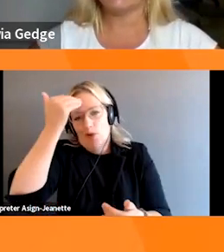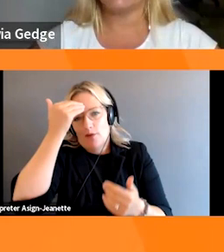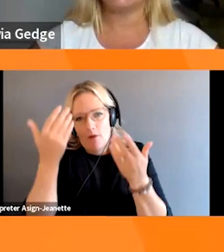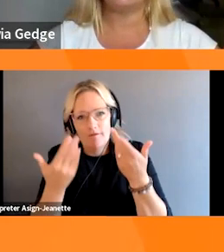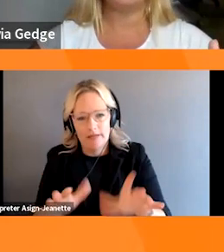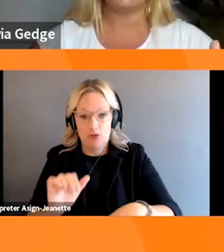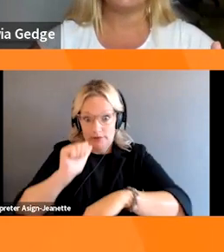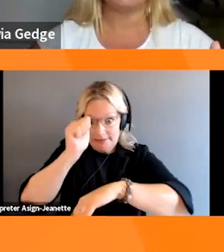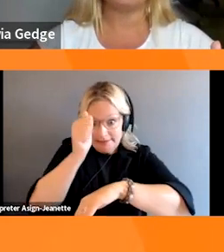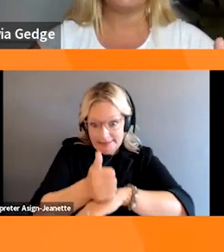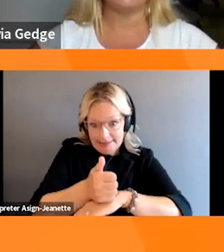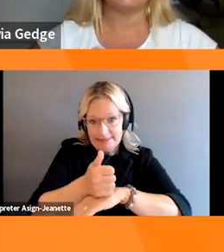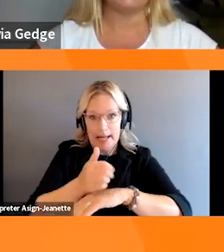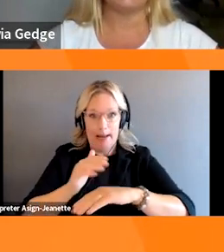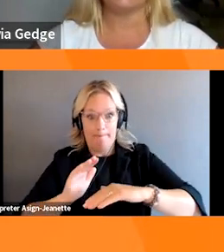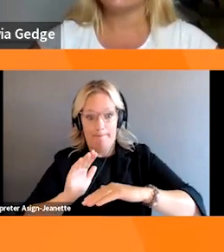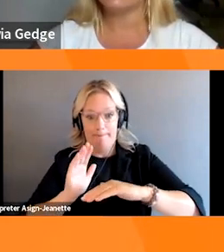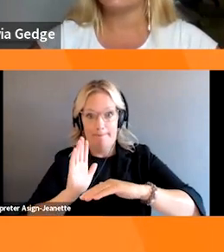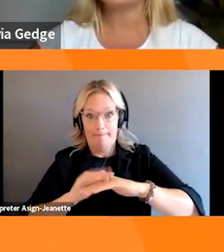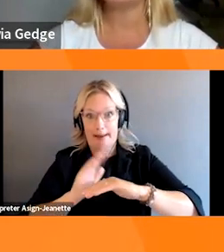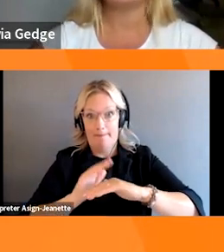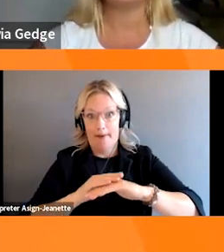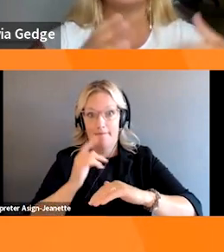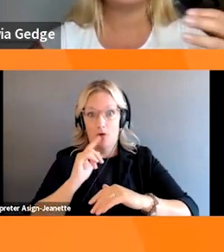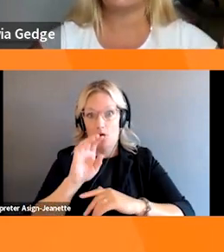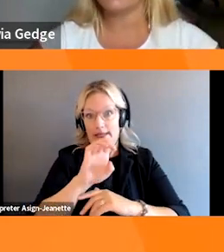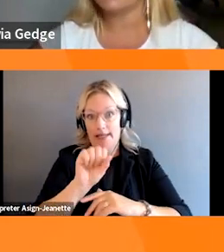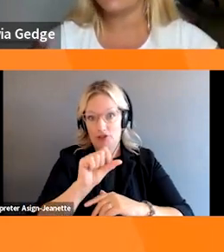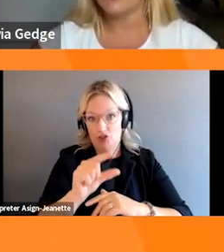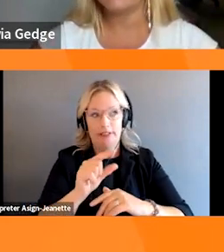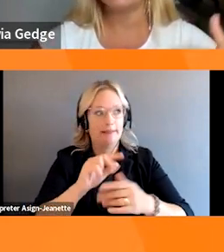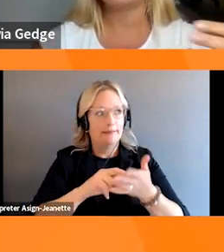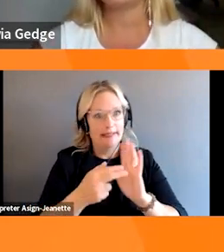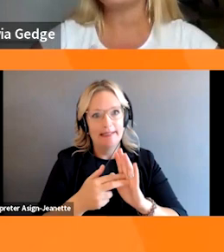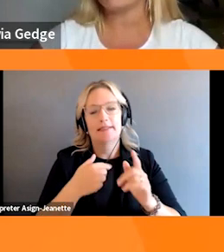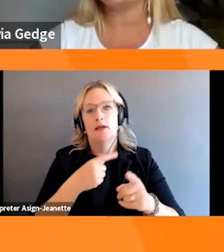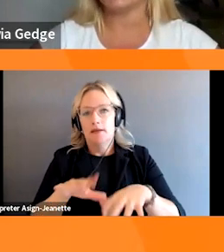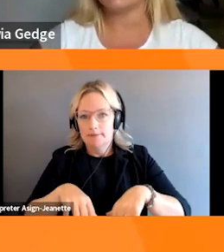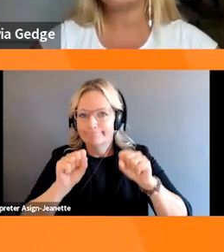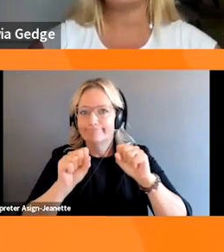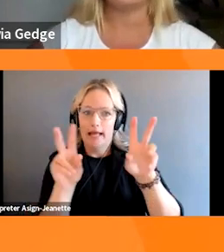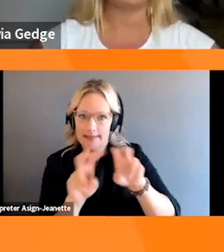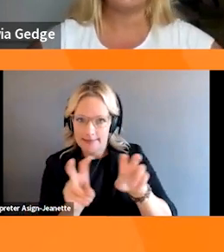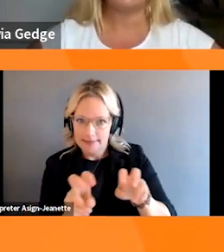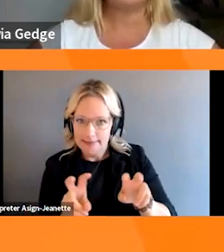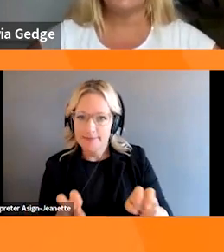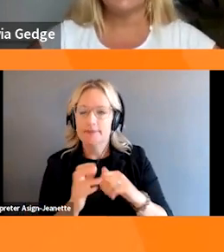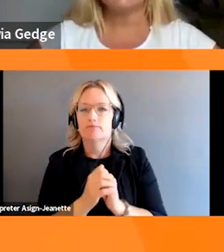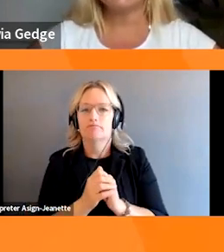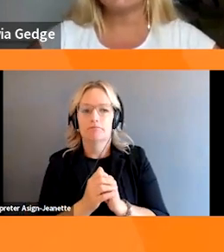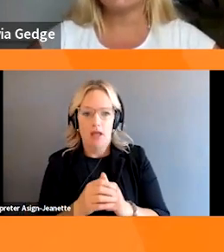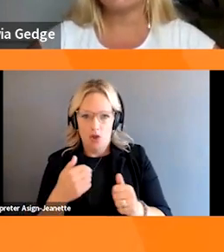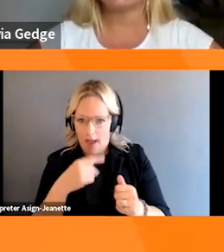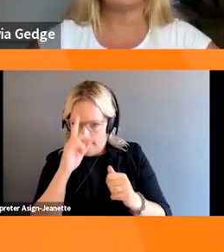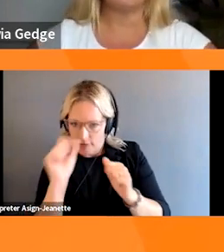a baseline, you have done an ESG risk assessment, you have some strategies, you're measuring, you have